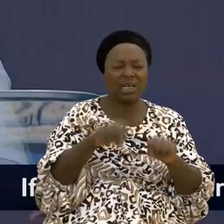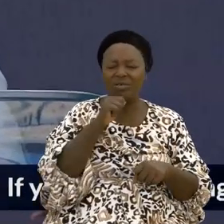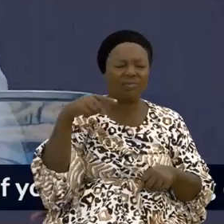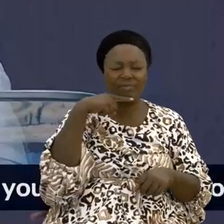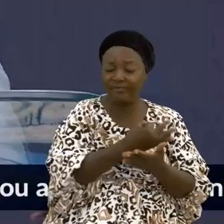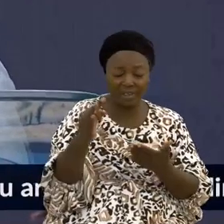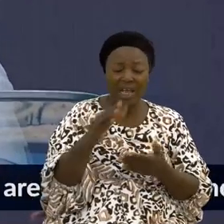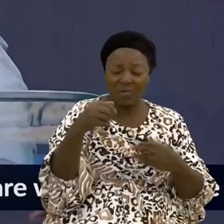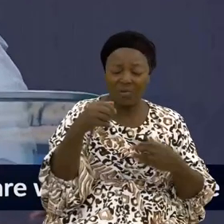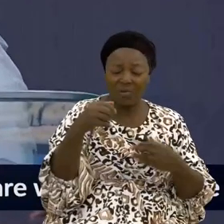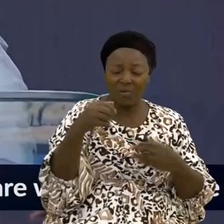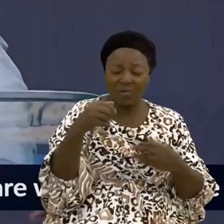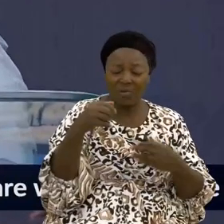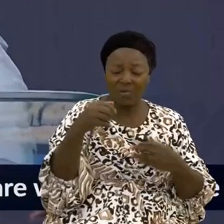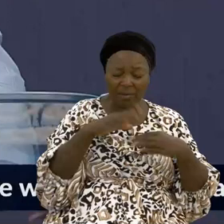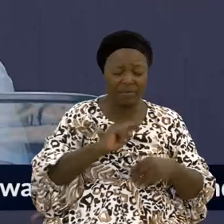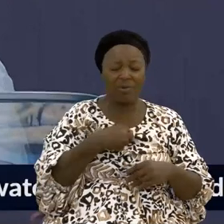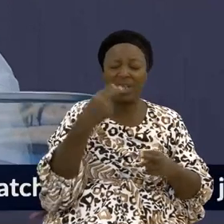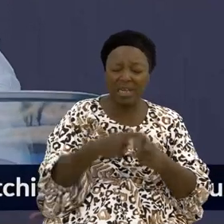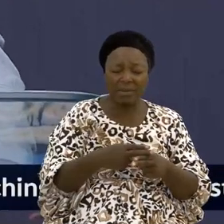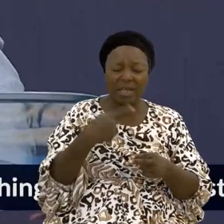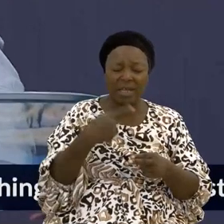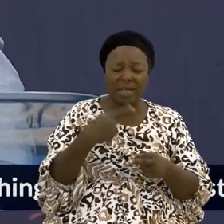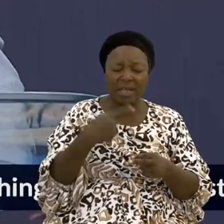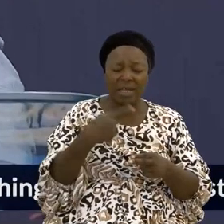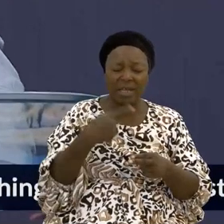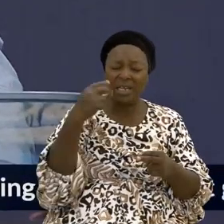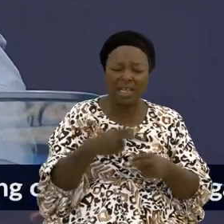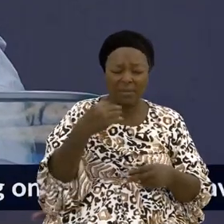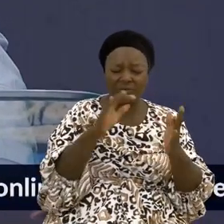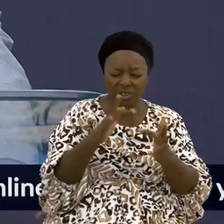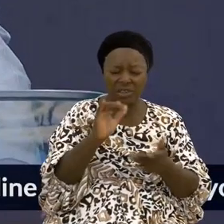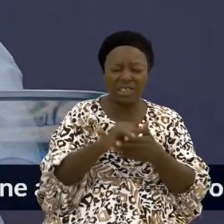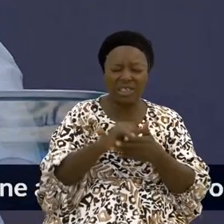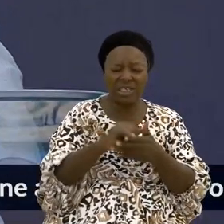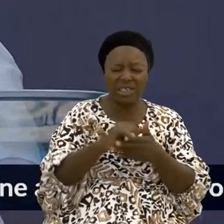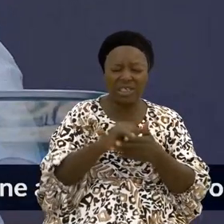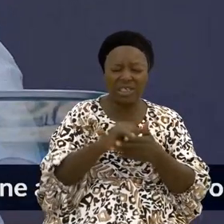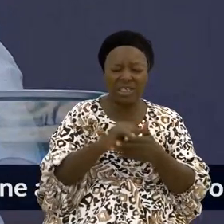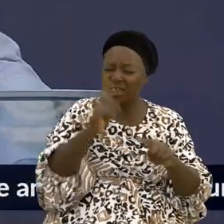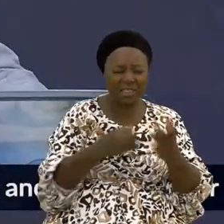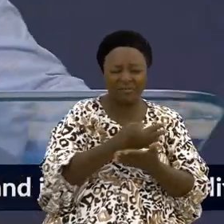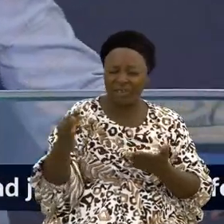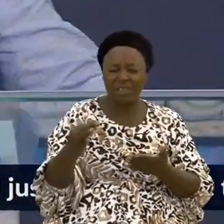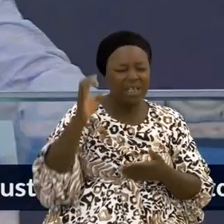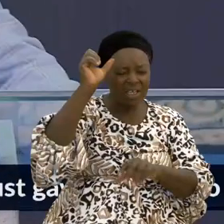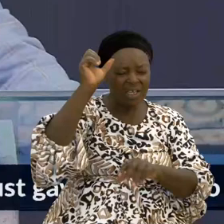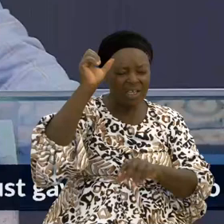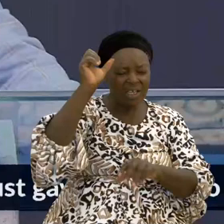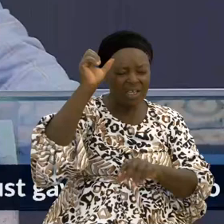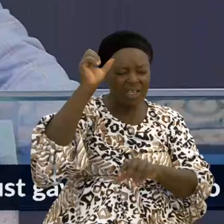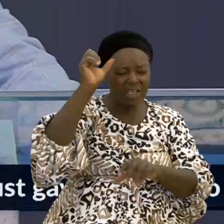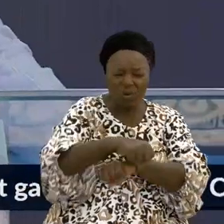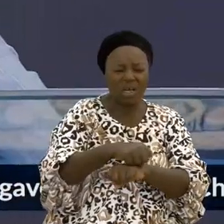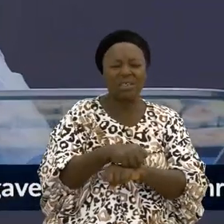And you have given us the name of Jesus that cannot fail. He conquered